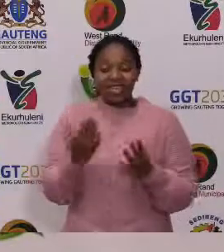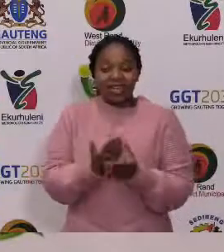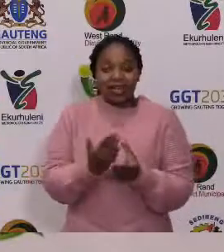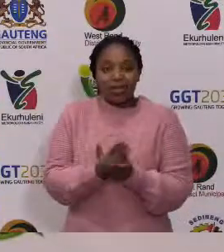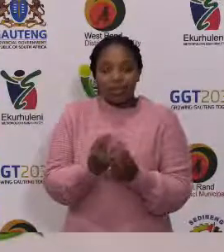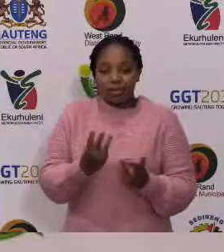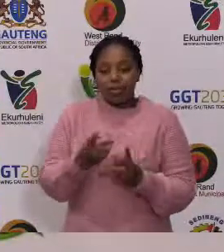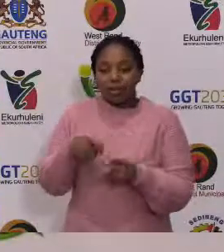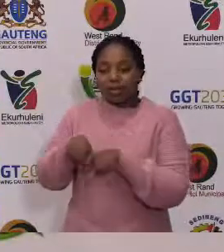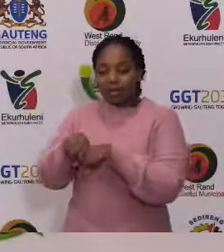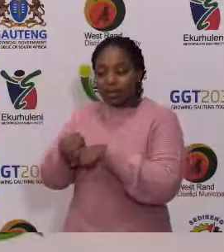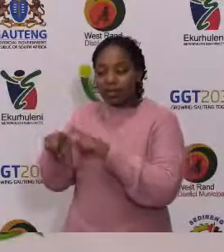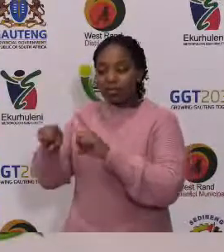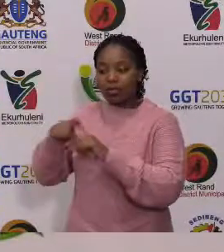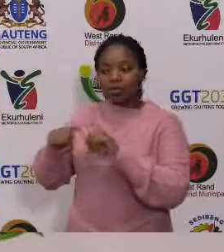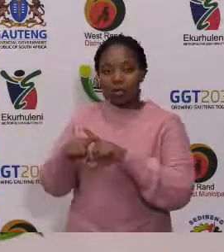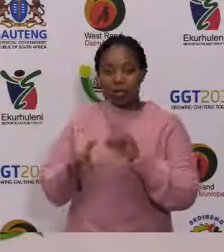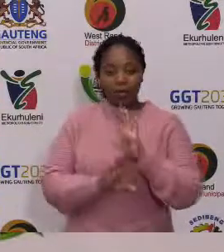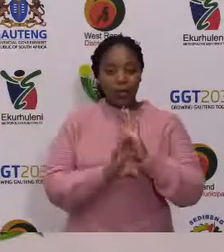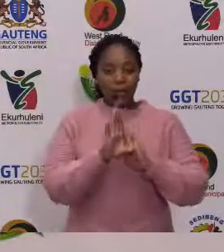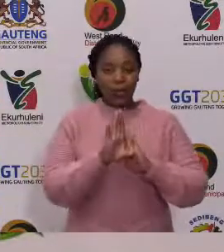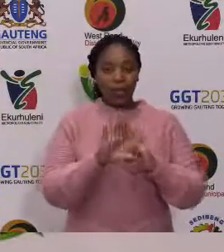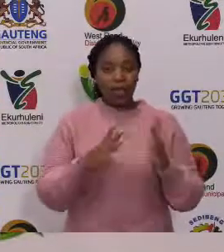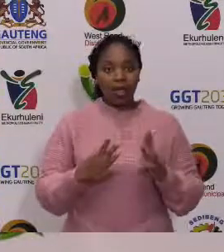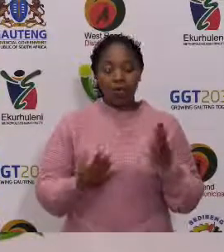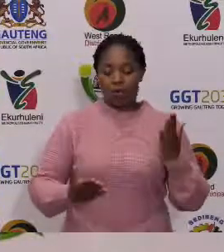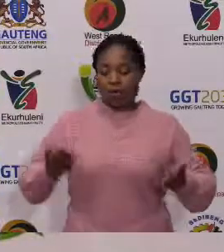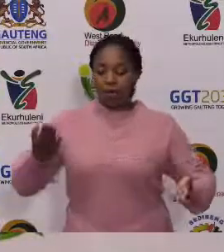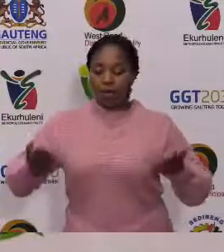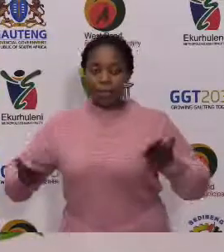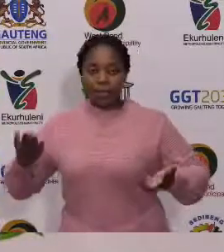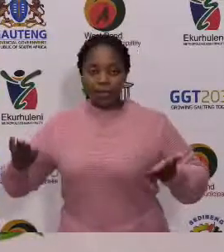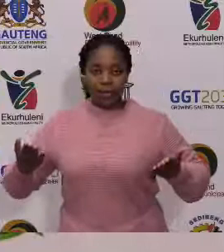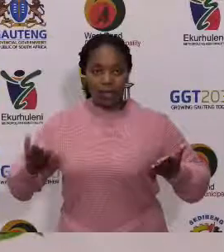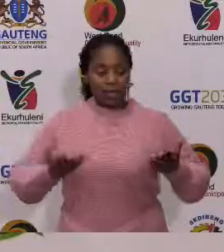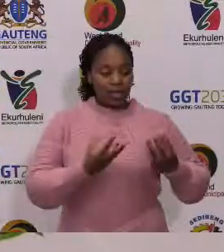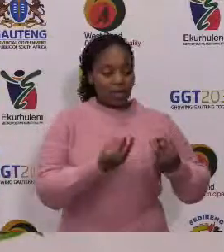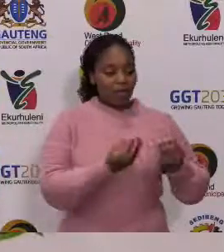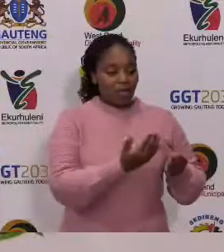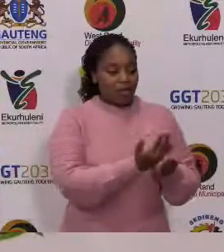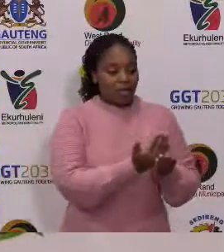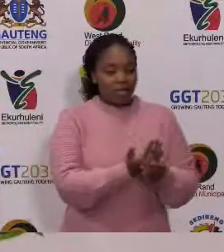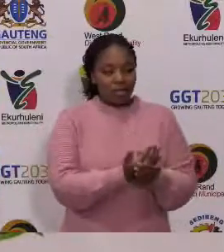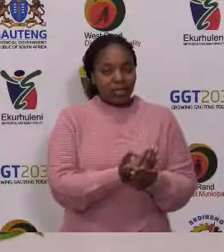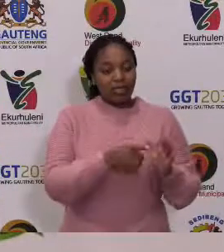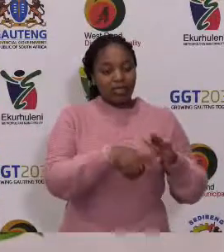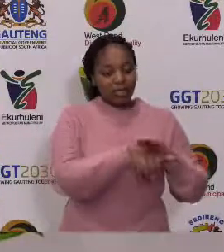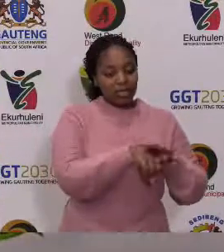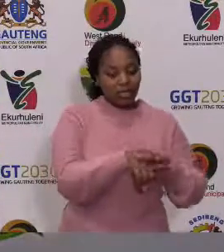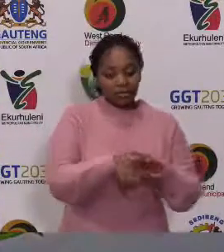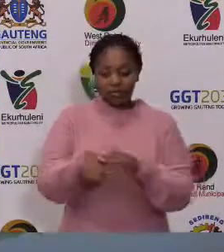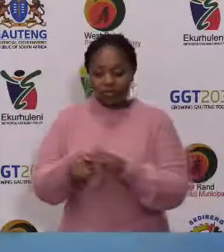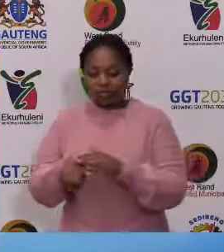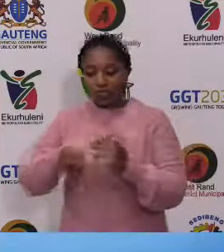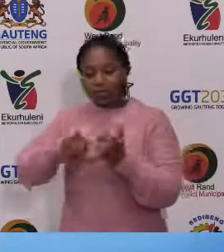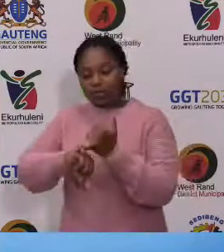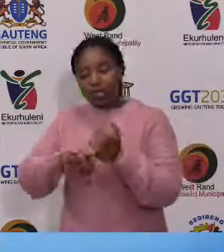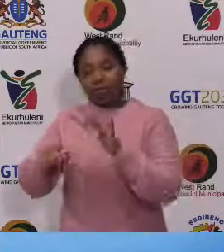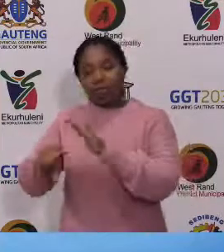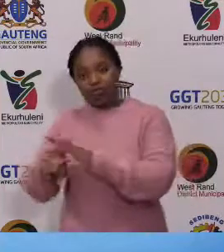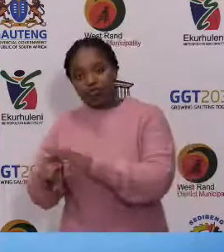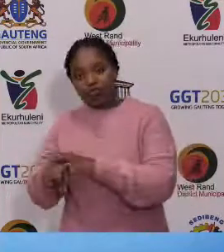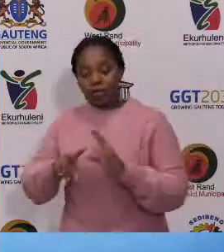far in the pandemic. You can compare the number of cases in different districts and sub-districts